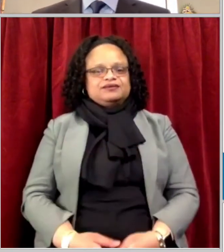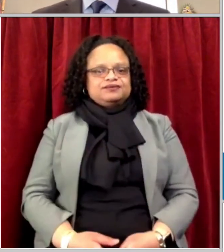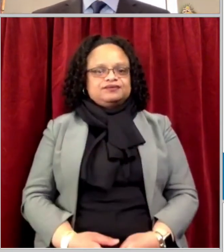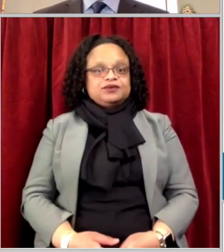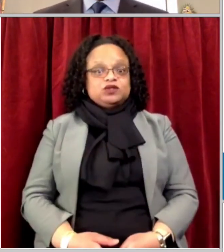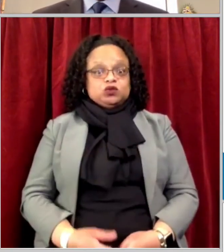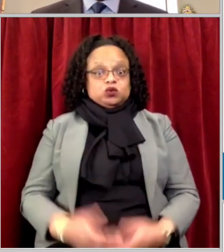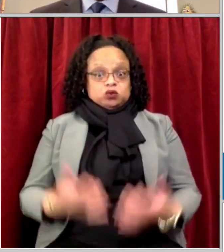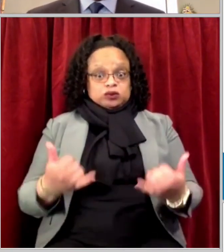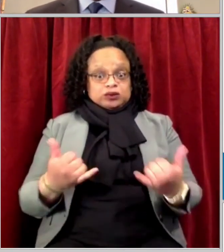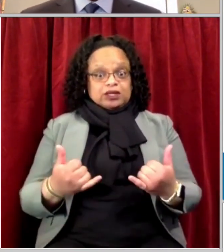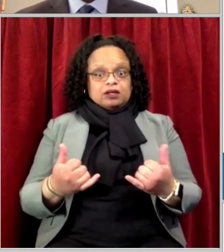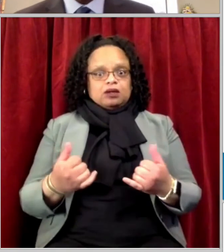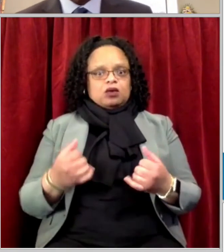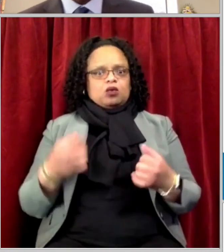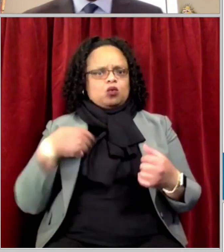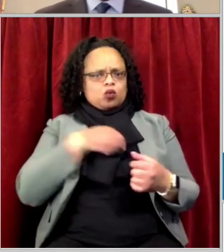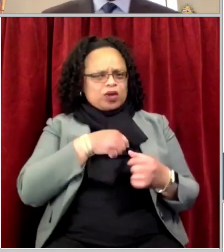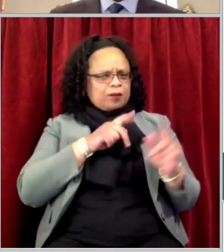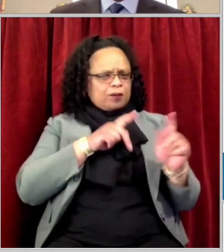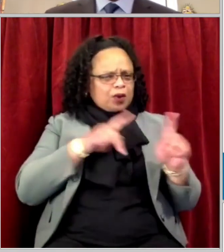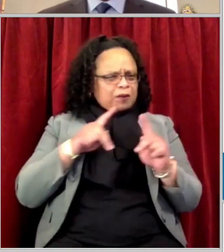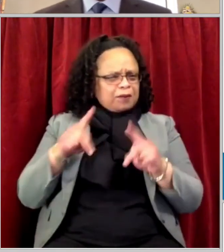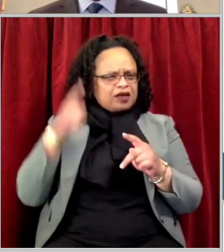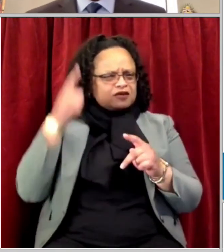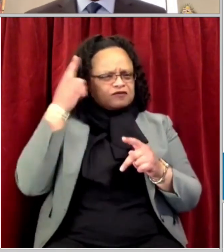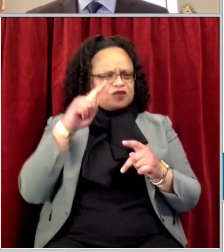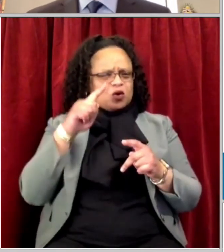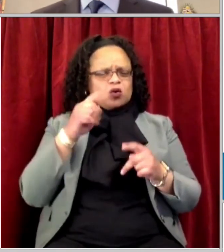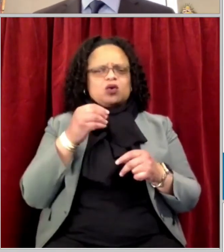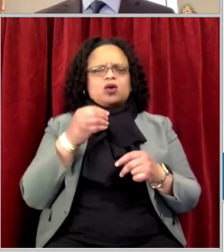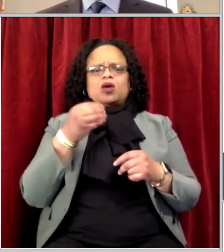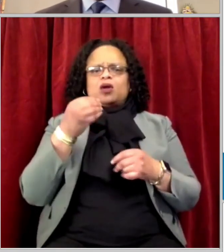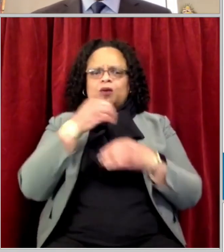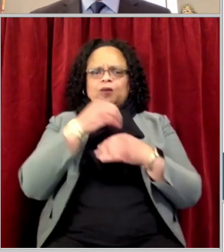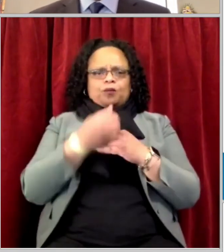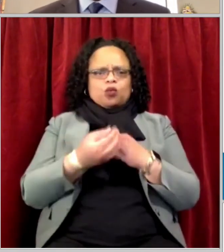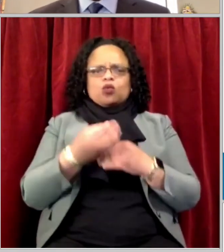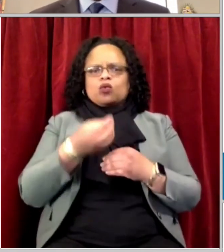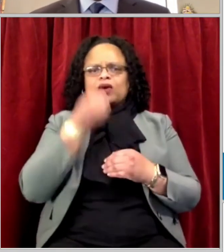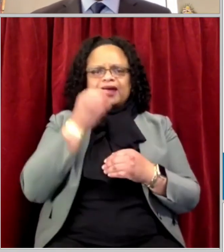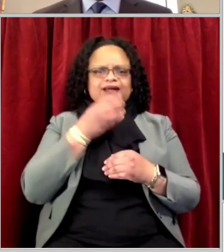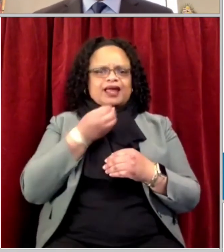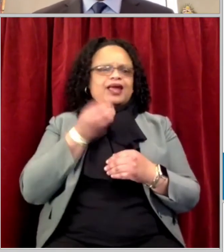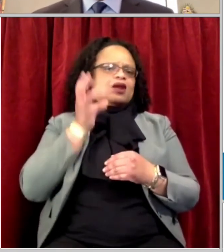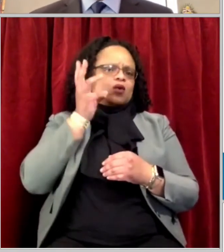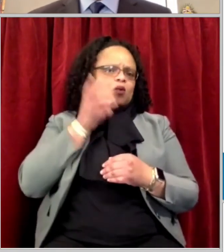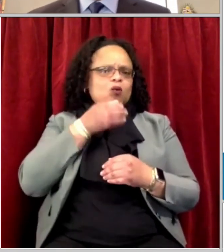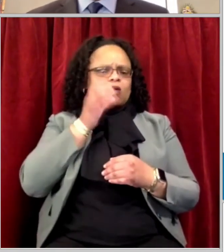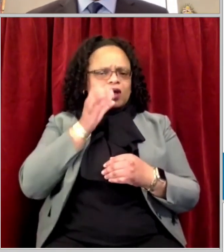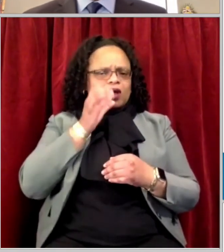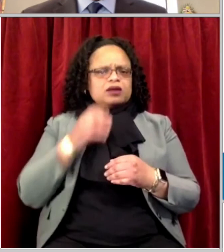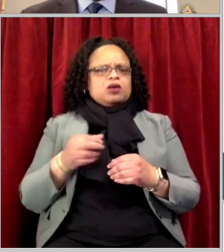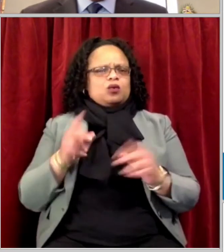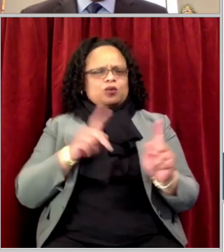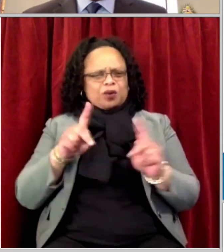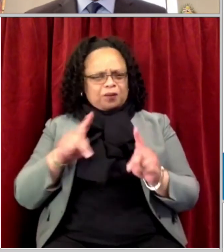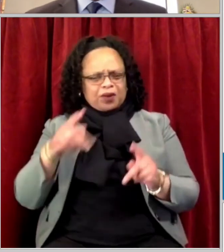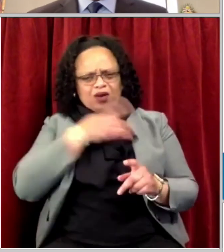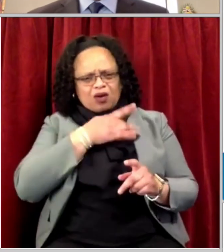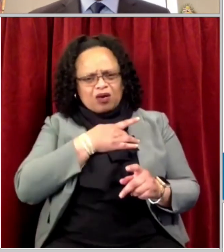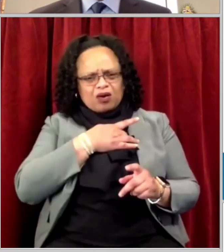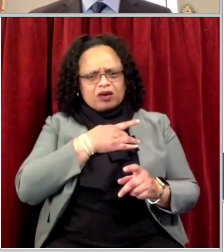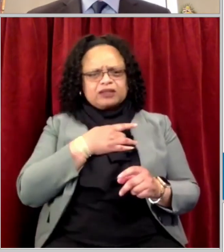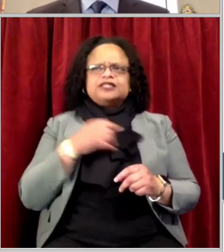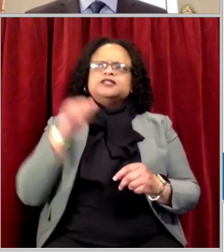This afternoon, as we prepare to partake the Lord's Supper, or communion with one another, I